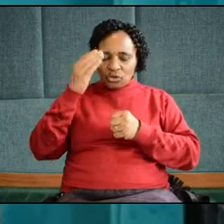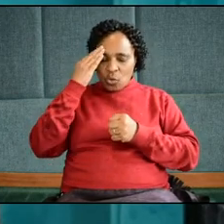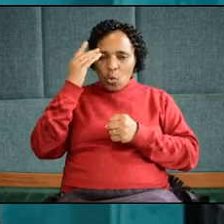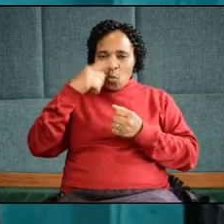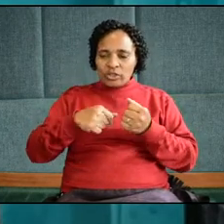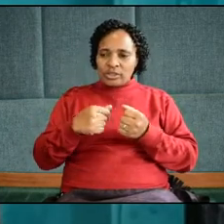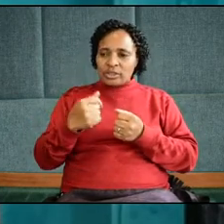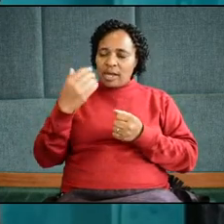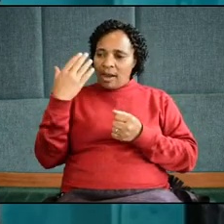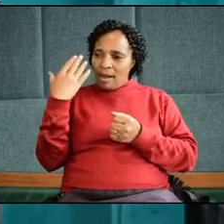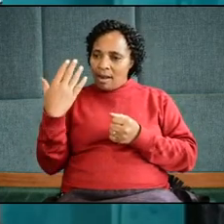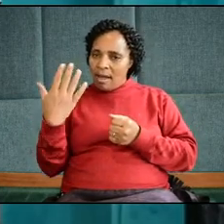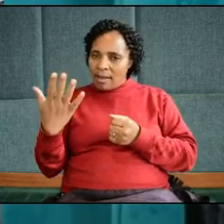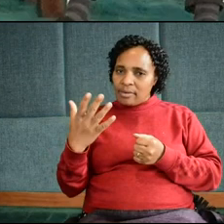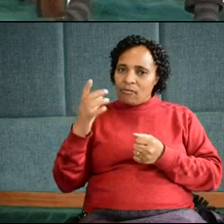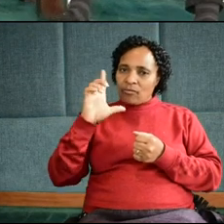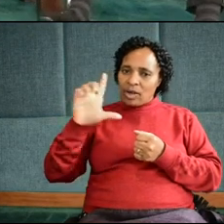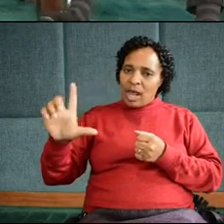hand is doing."